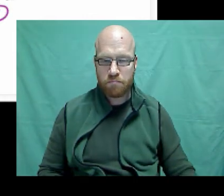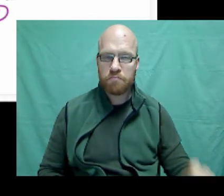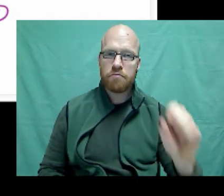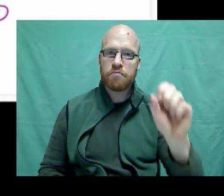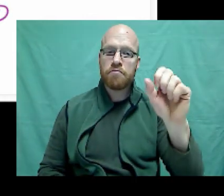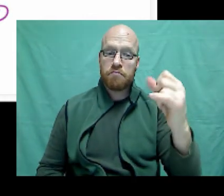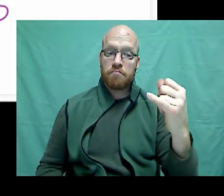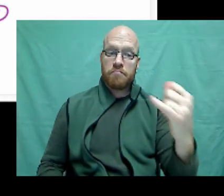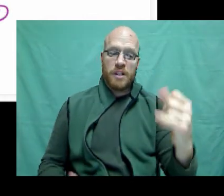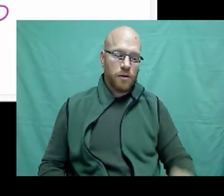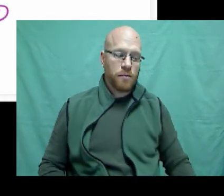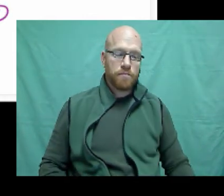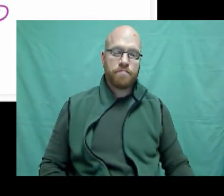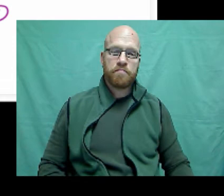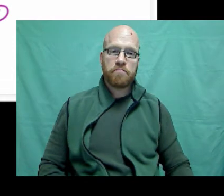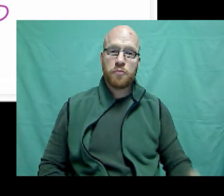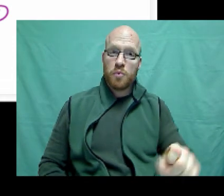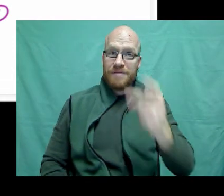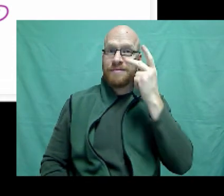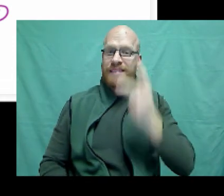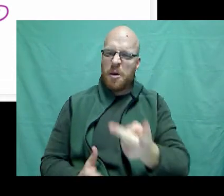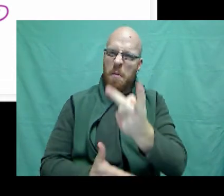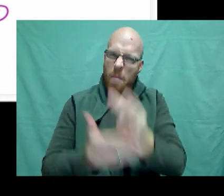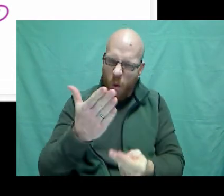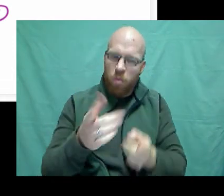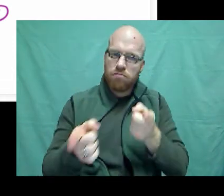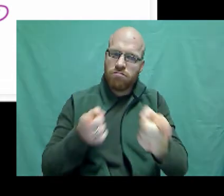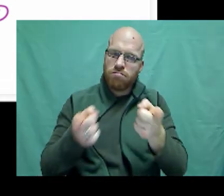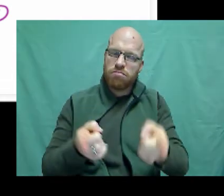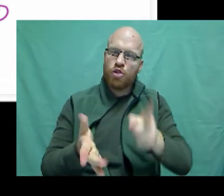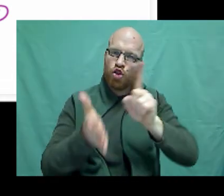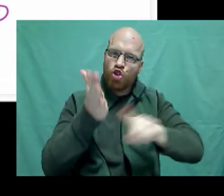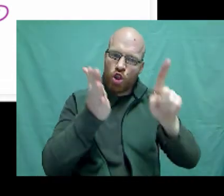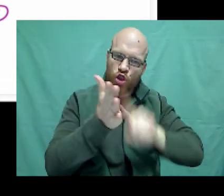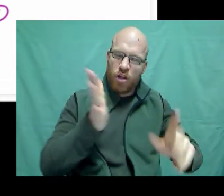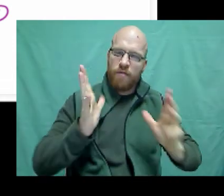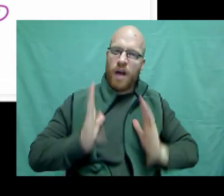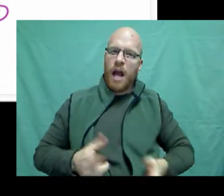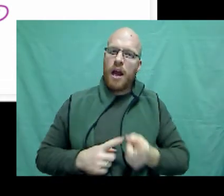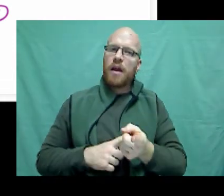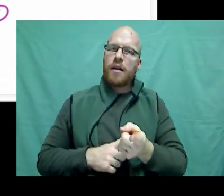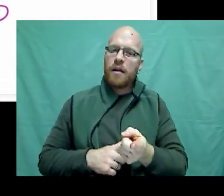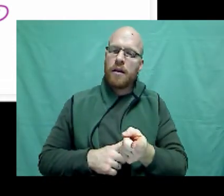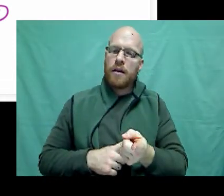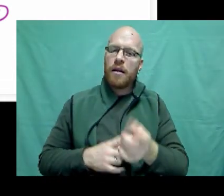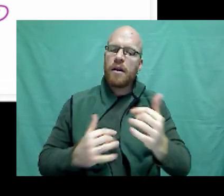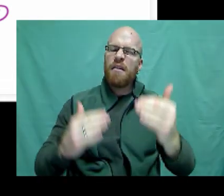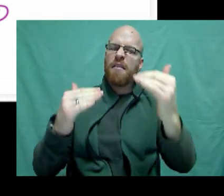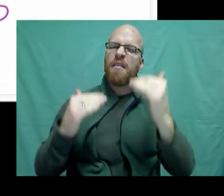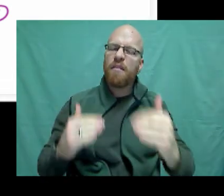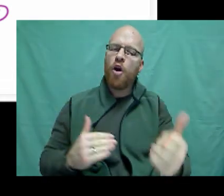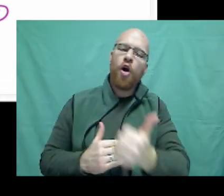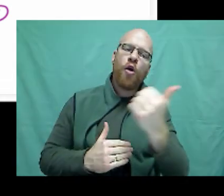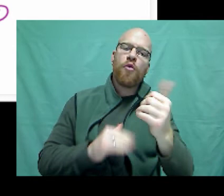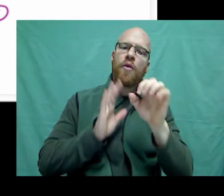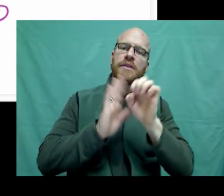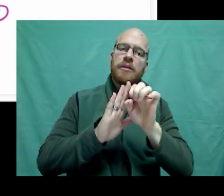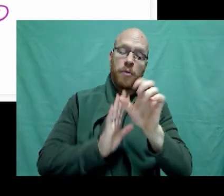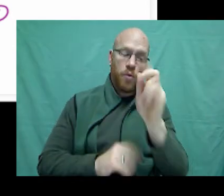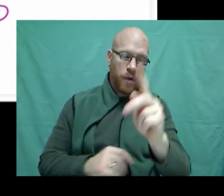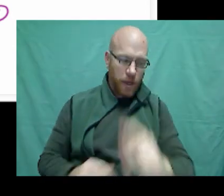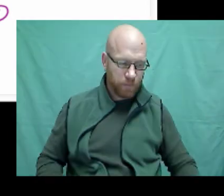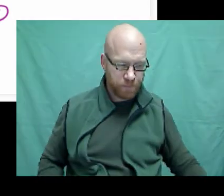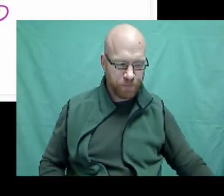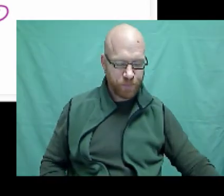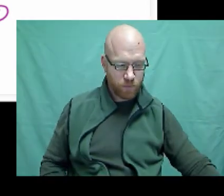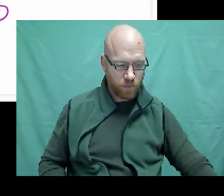Okay. Now we can see that both answers check fine. They're both true. Now we've got another